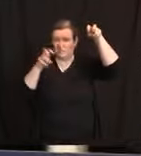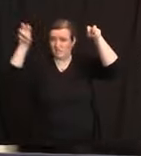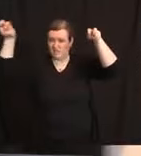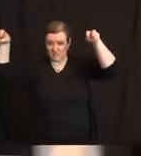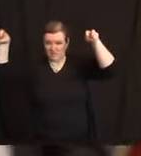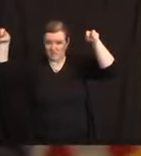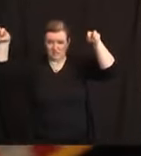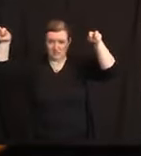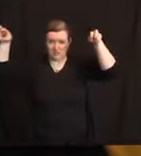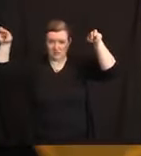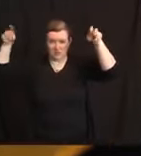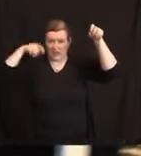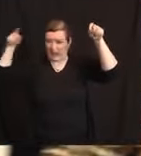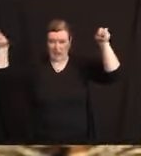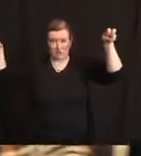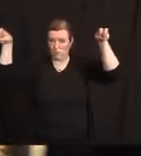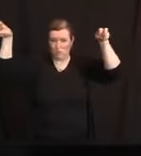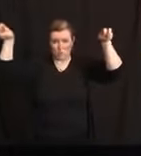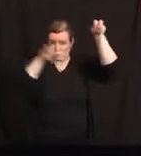anything you want to add? We're good.